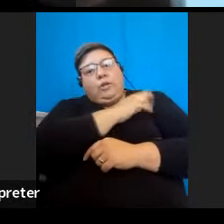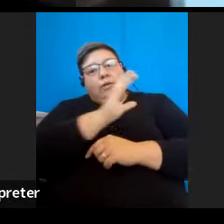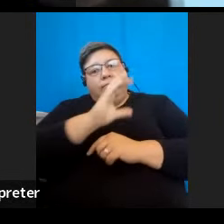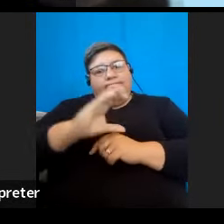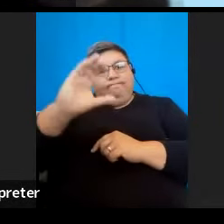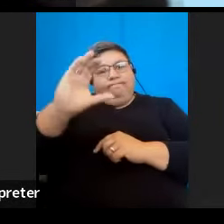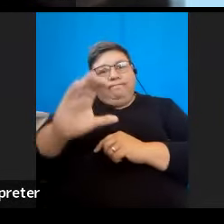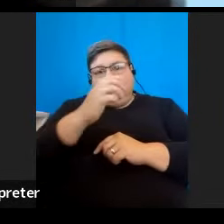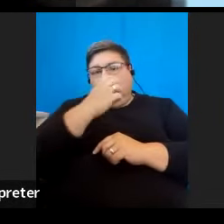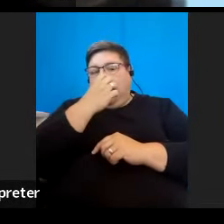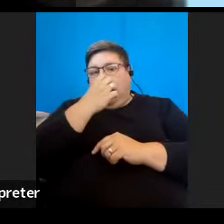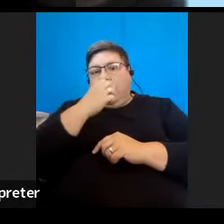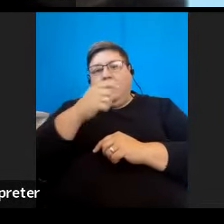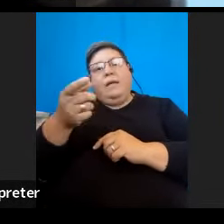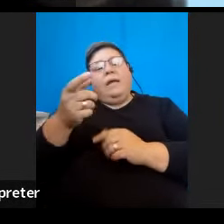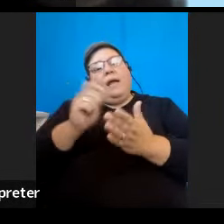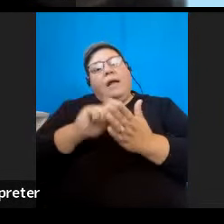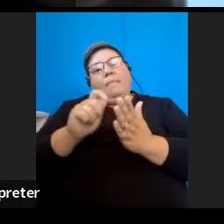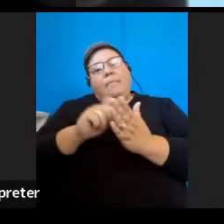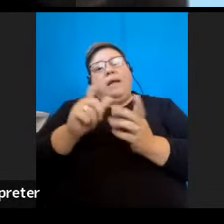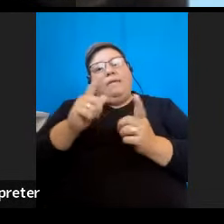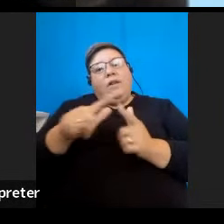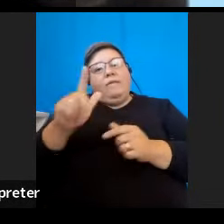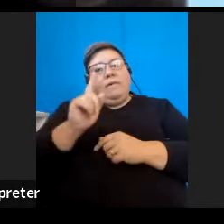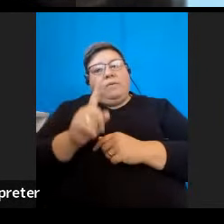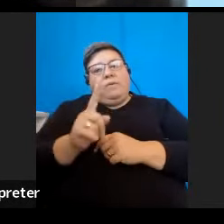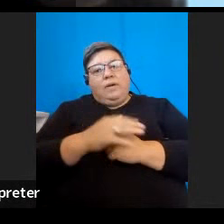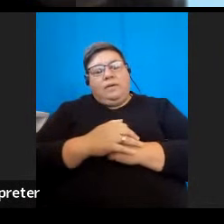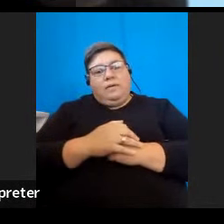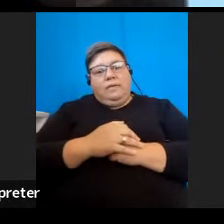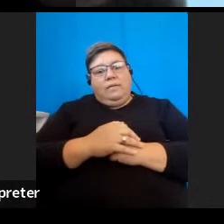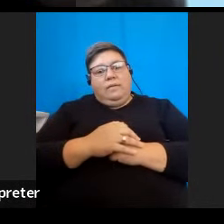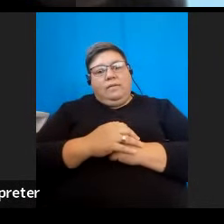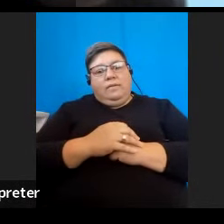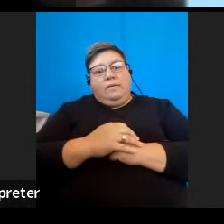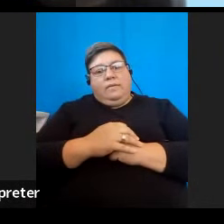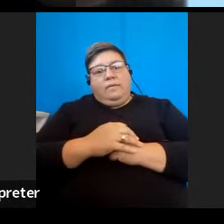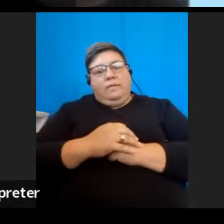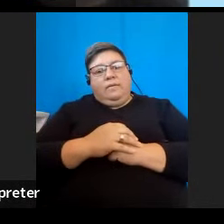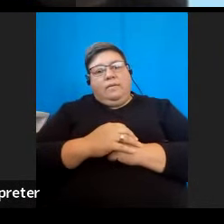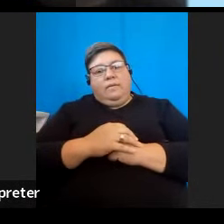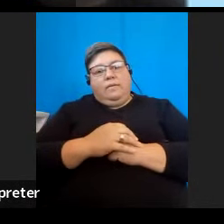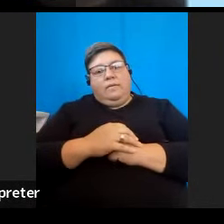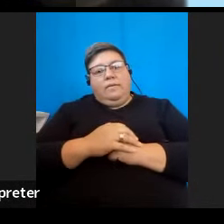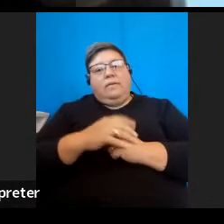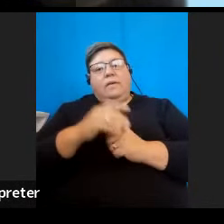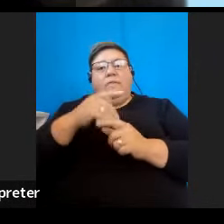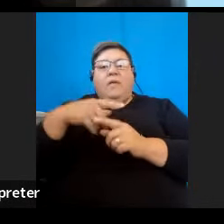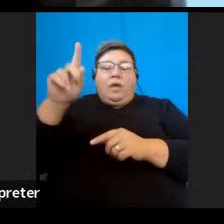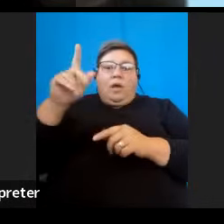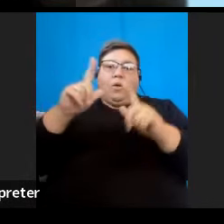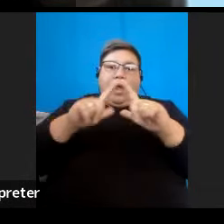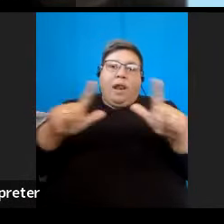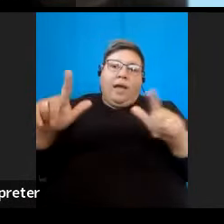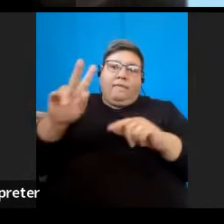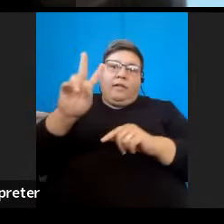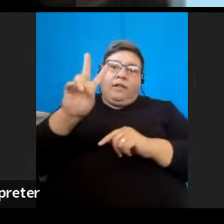level 1. However, if they go to level 2, there will be no security